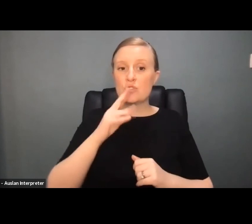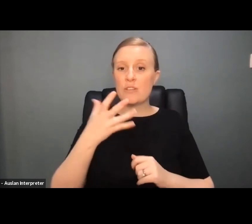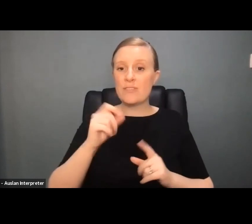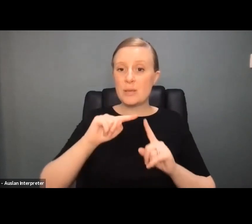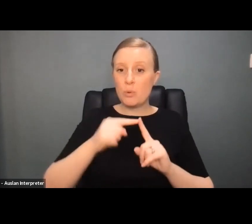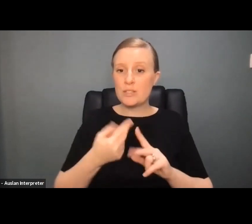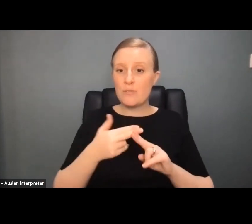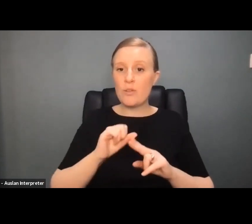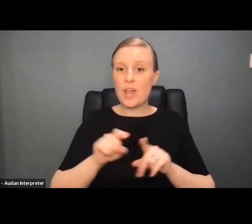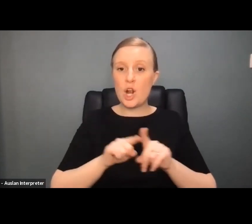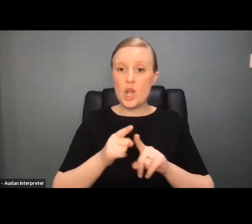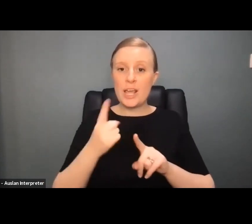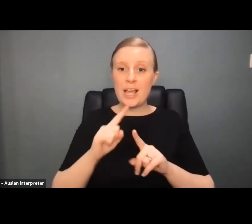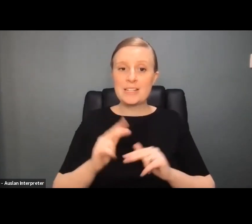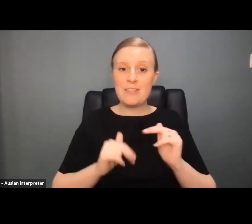and